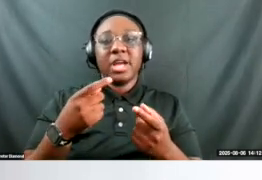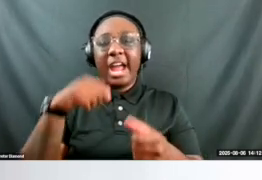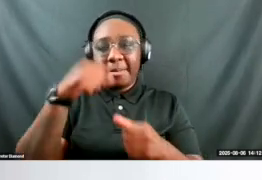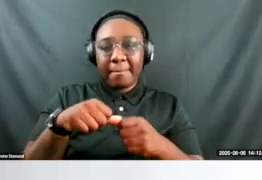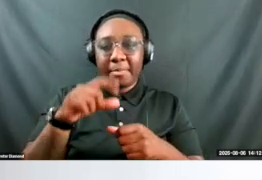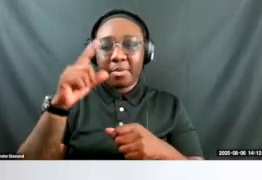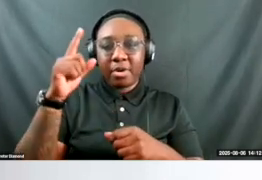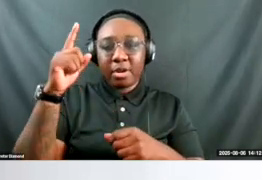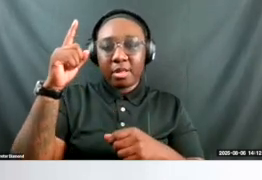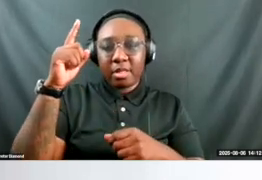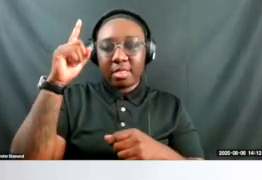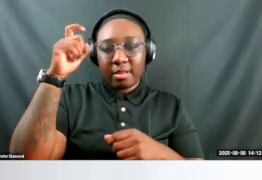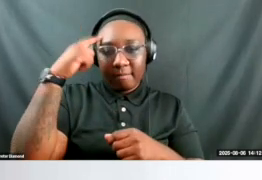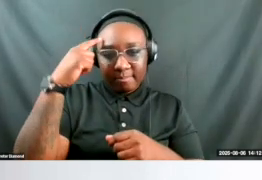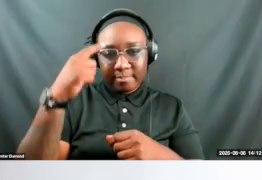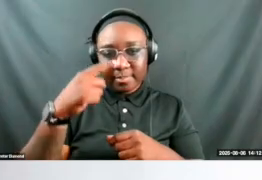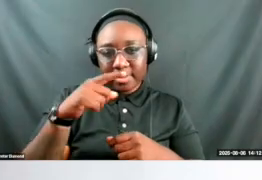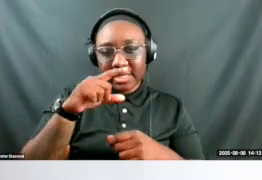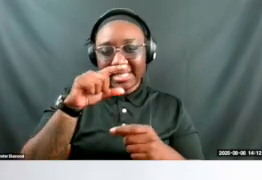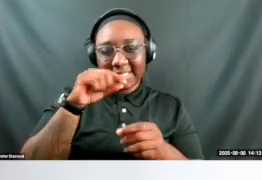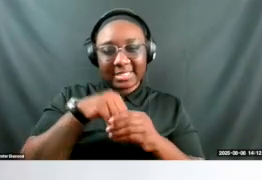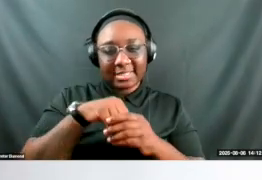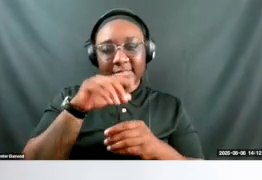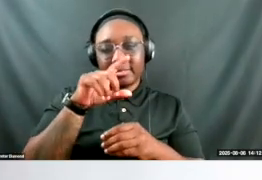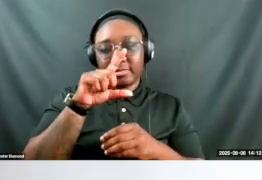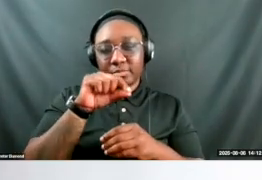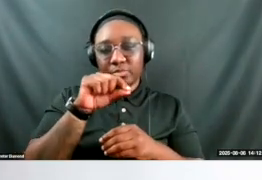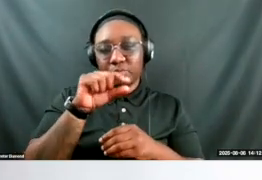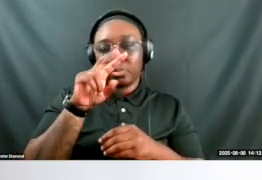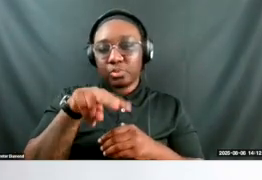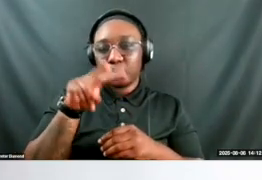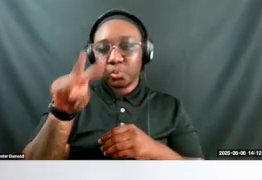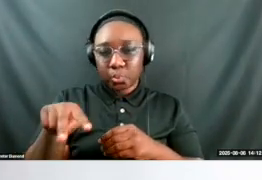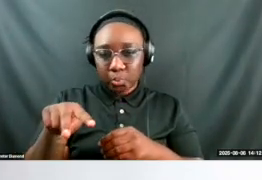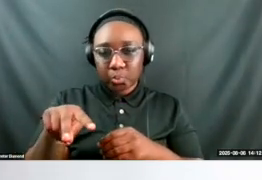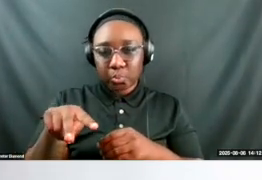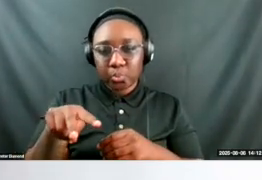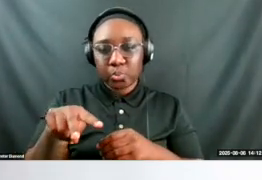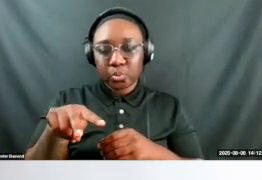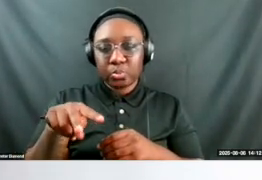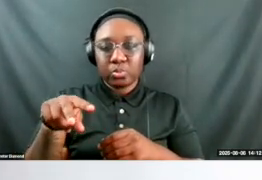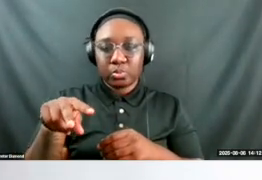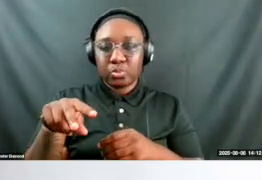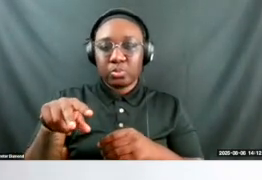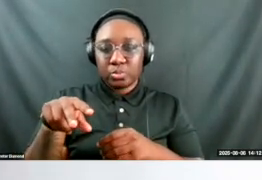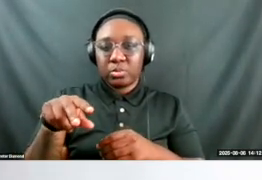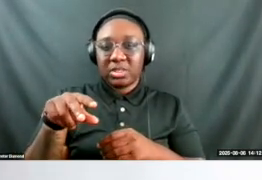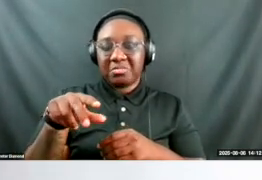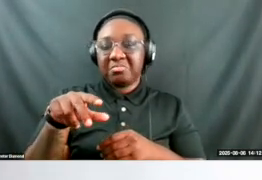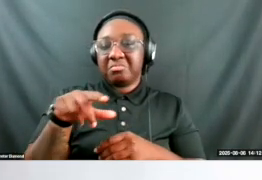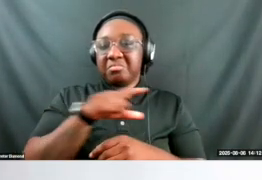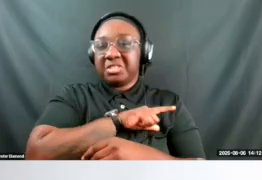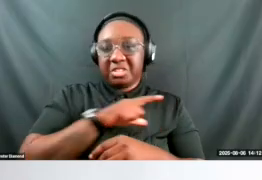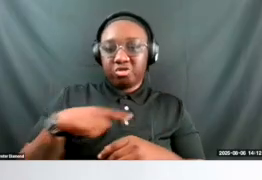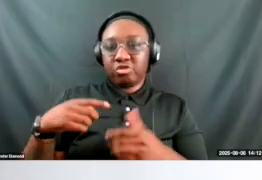light duty programs. And through various twists and turns, that plan has gone extended,